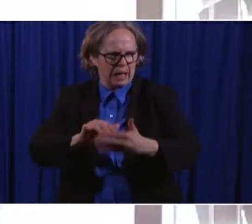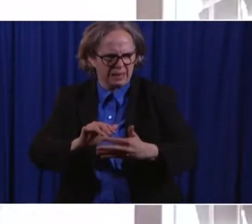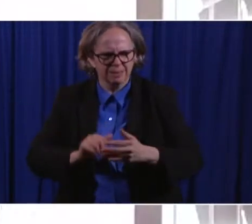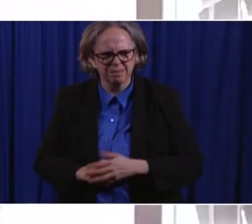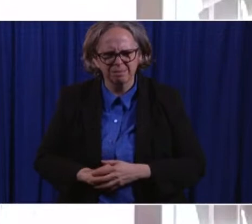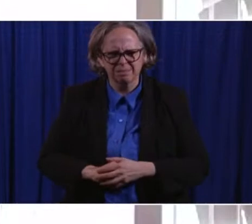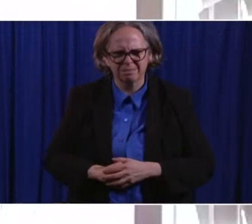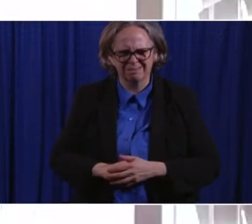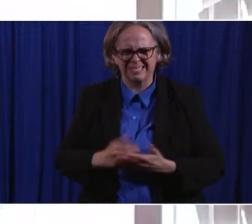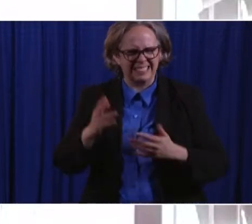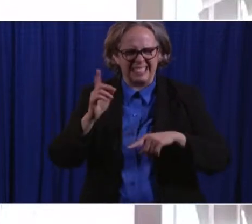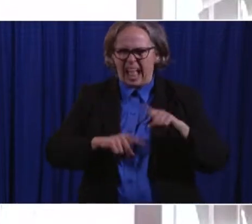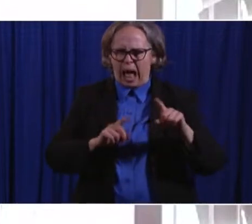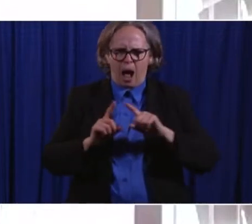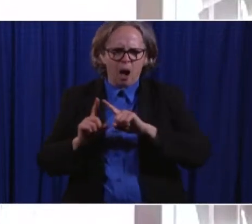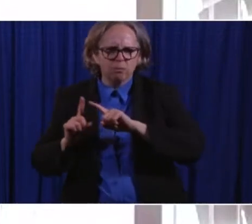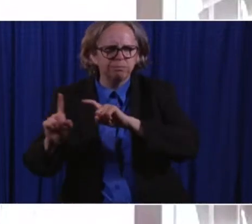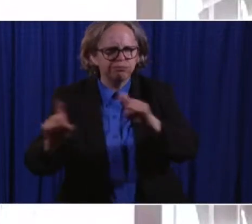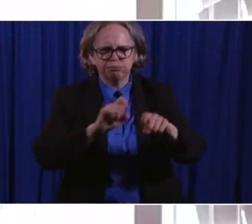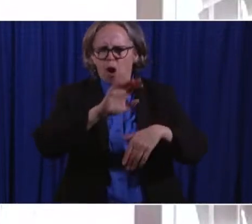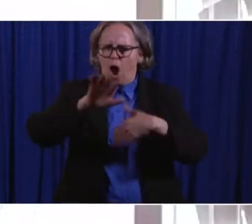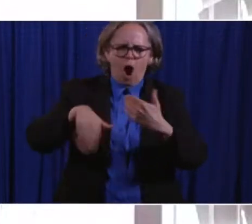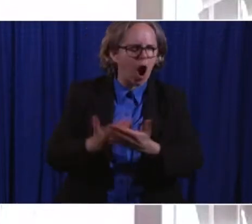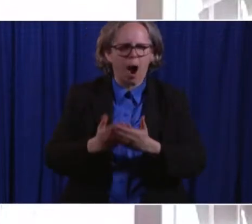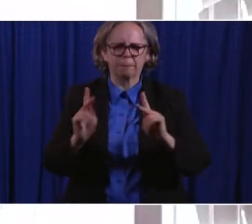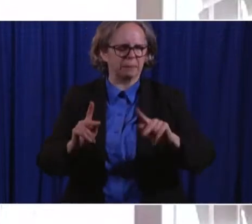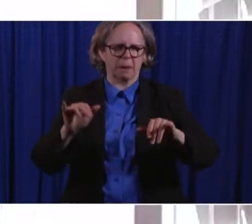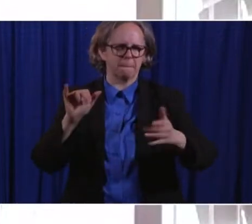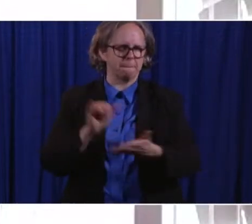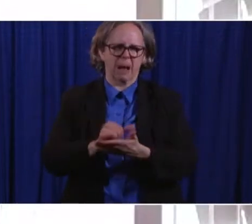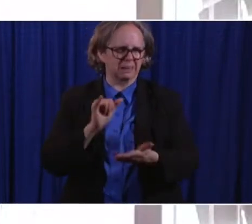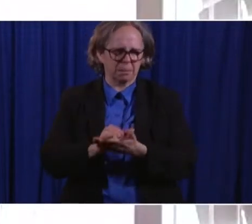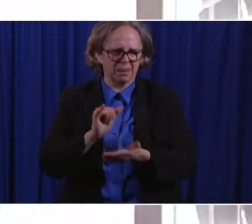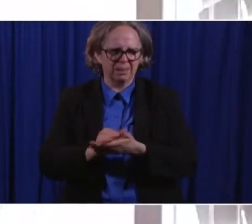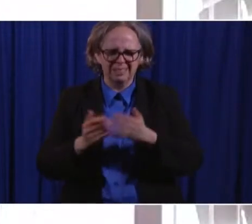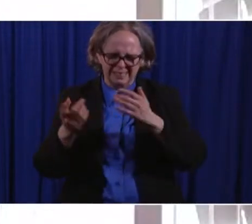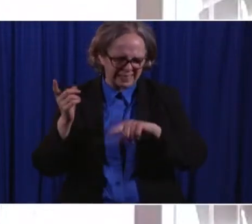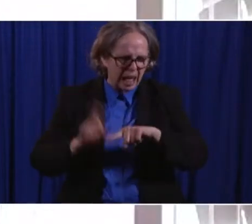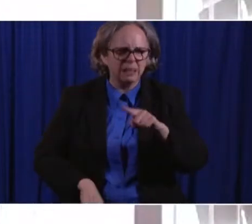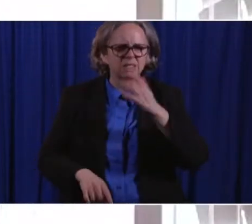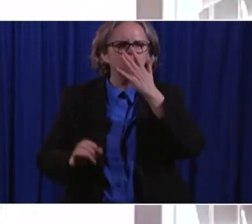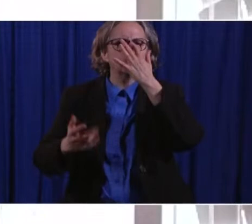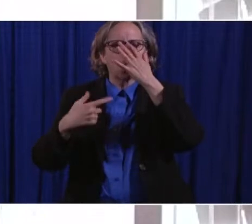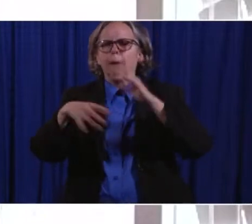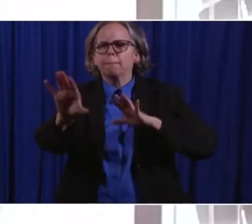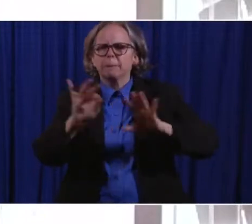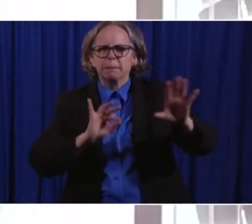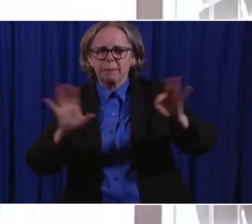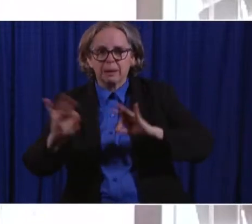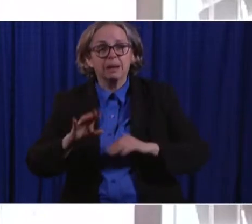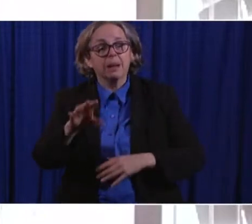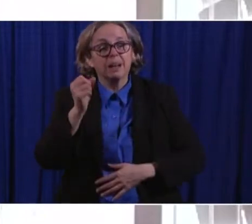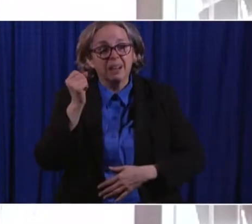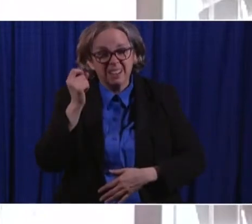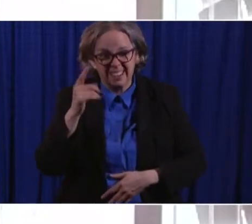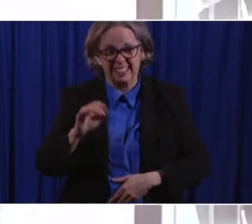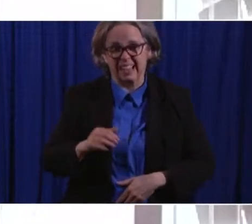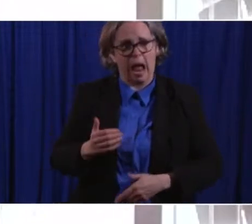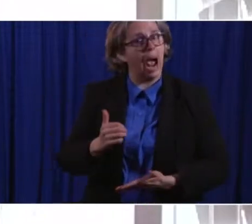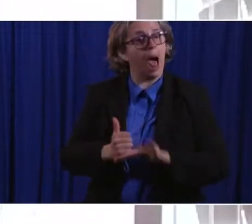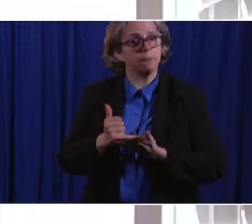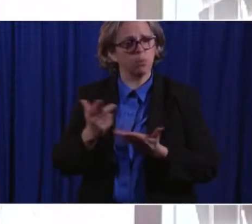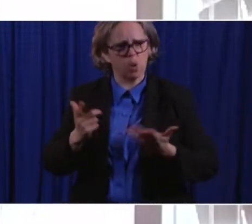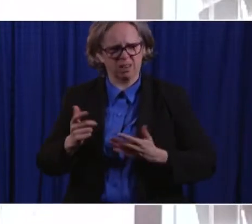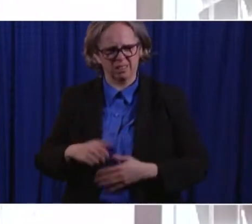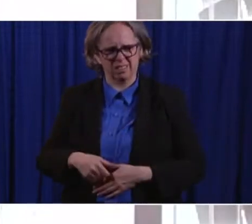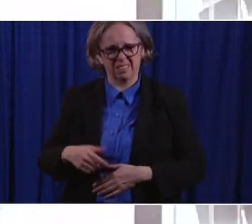COVID tests that are performed because we're only able to run these genomic surveillances off of